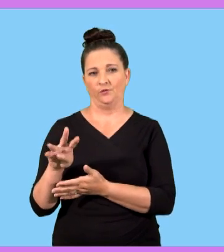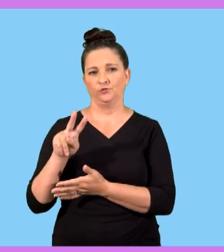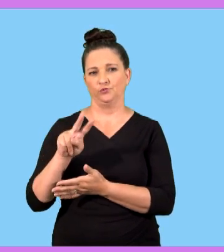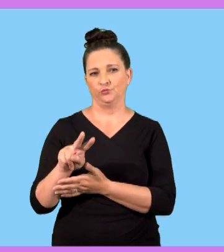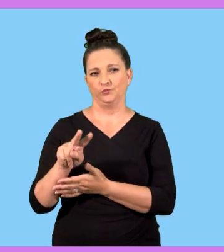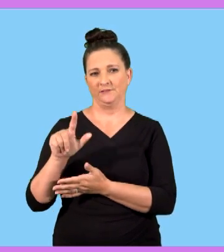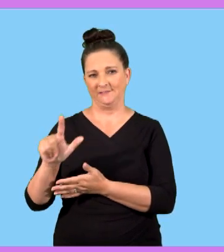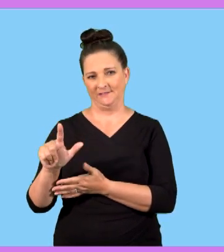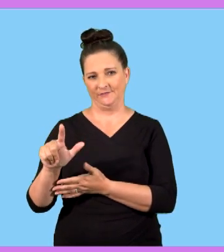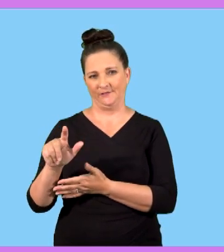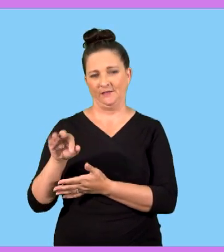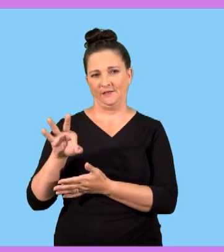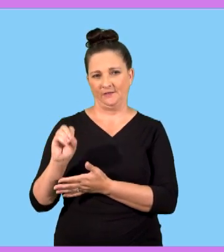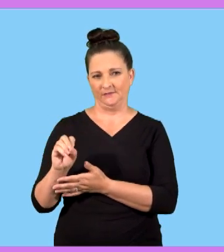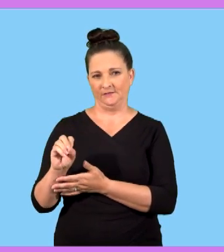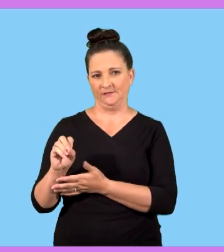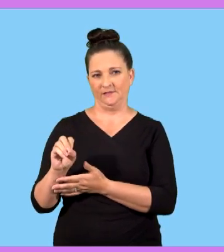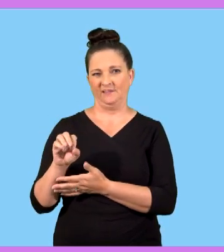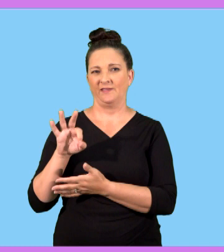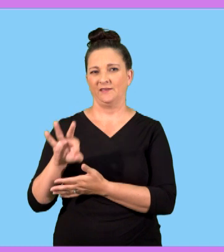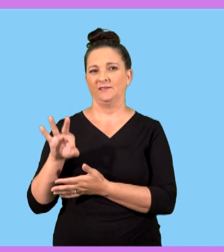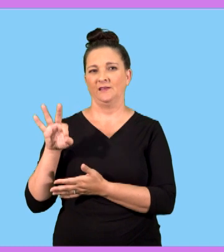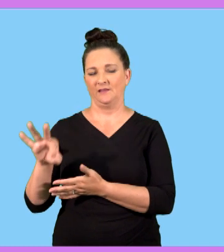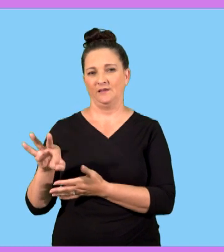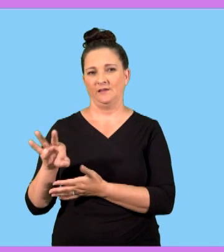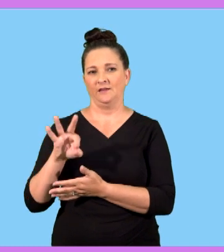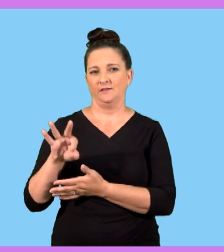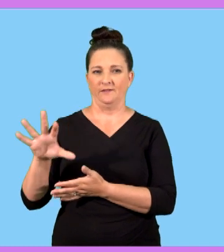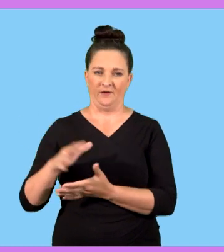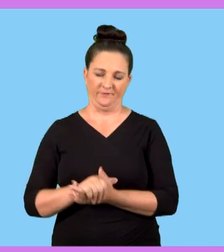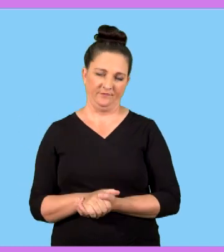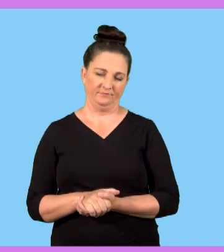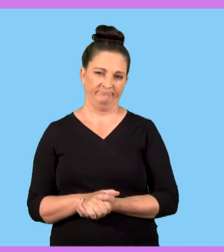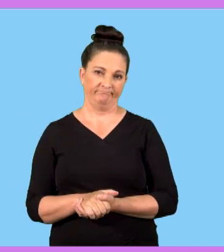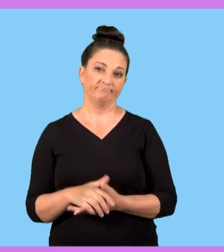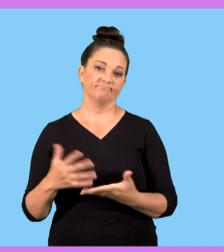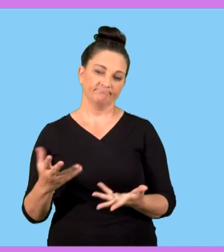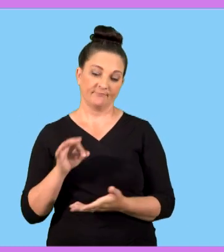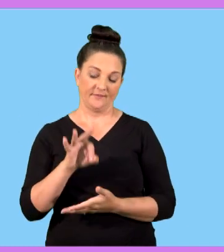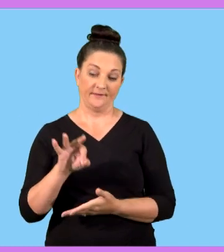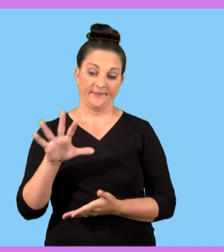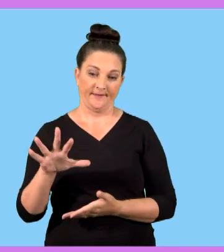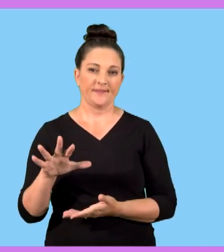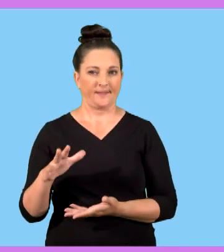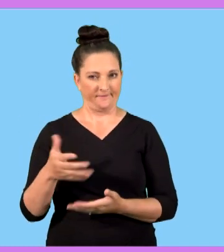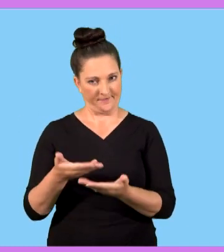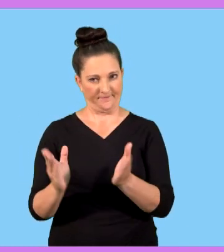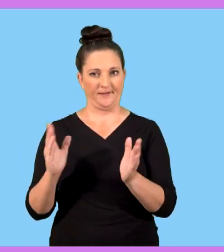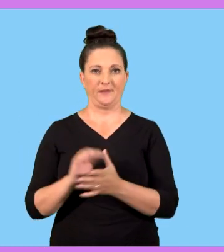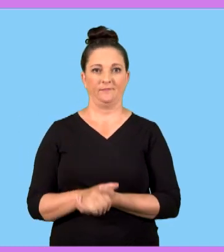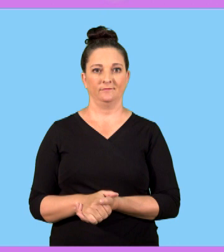24, 27, 30, 33, 35. So there are 35 available